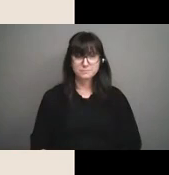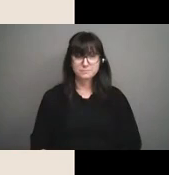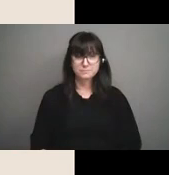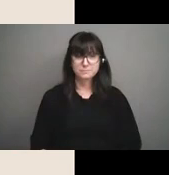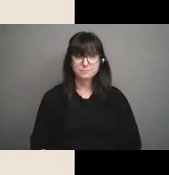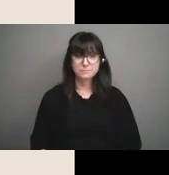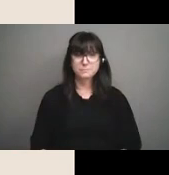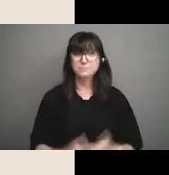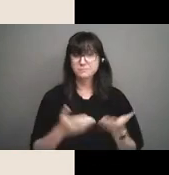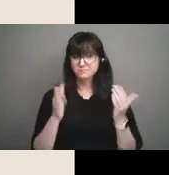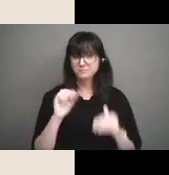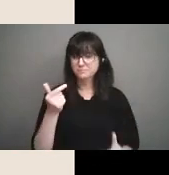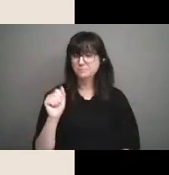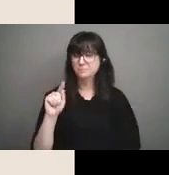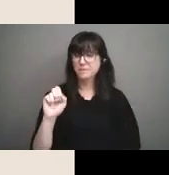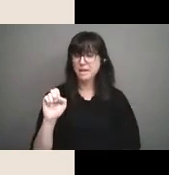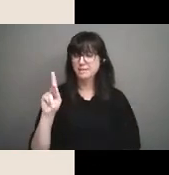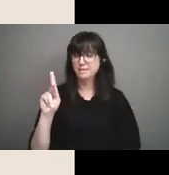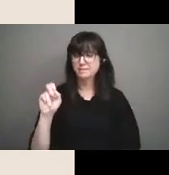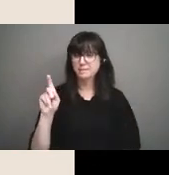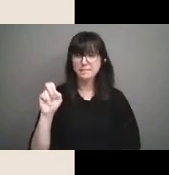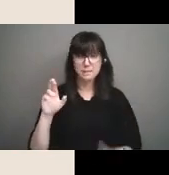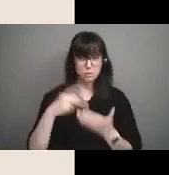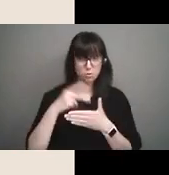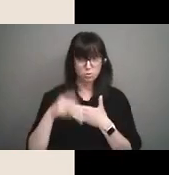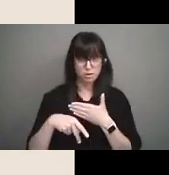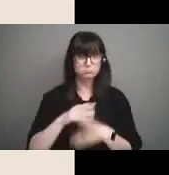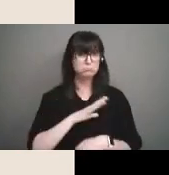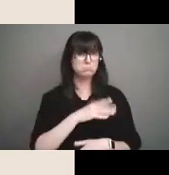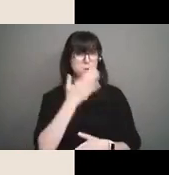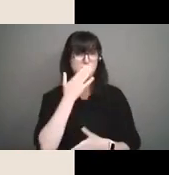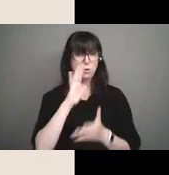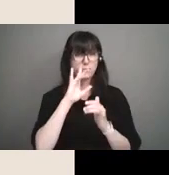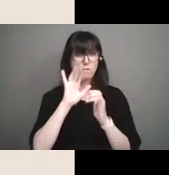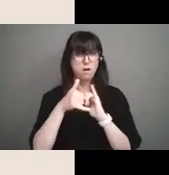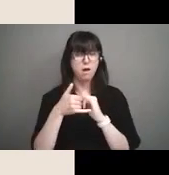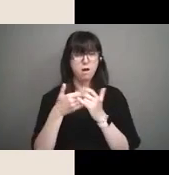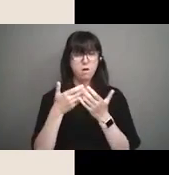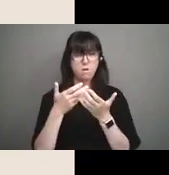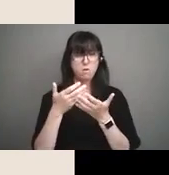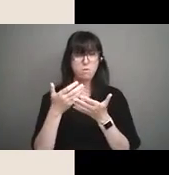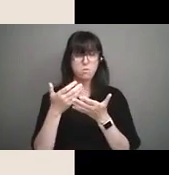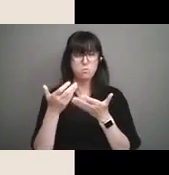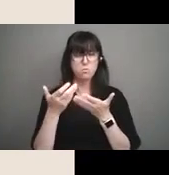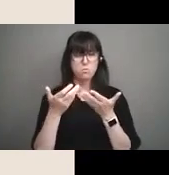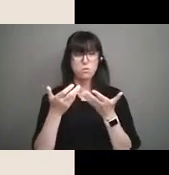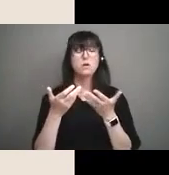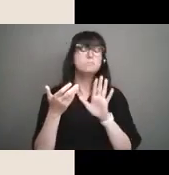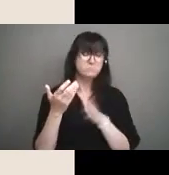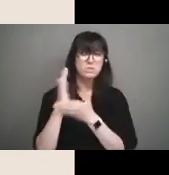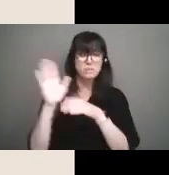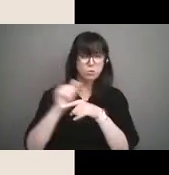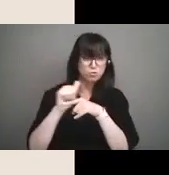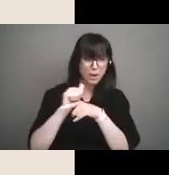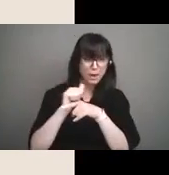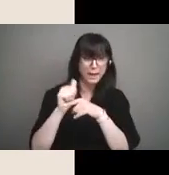So the Gatekeeper program was really helpful in terms of identifying, well, we took some of their training